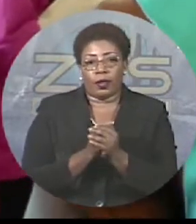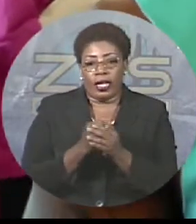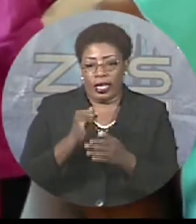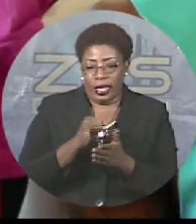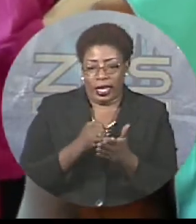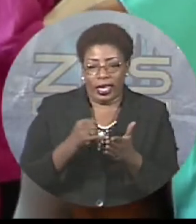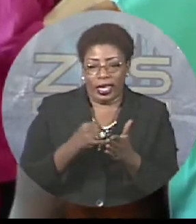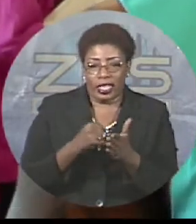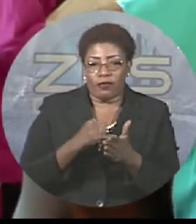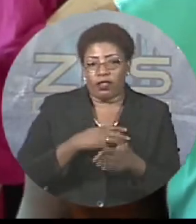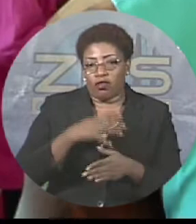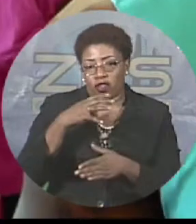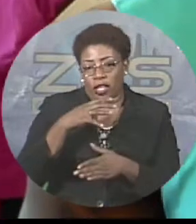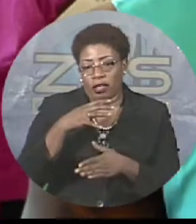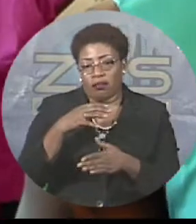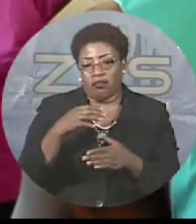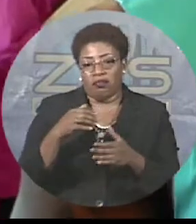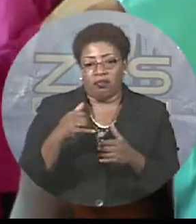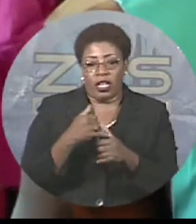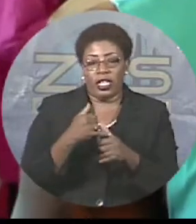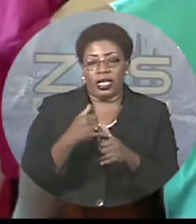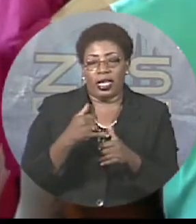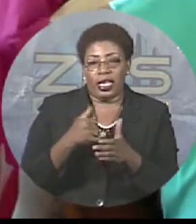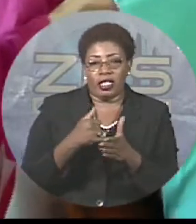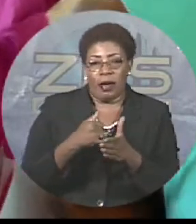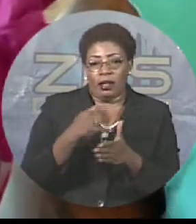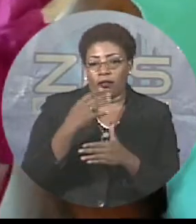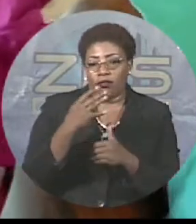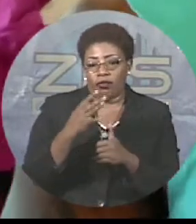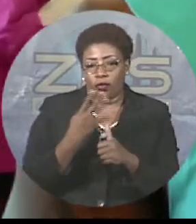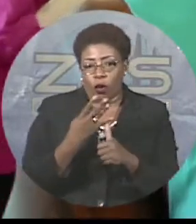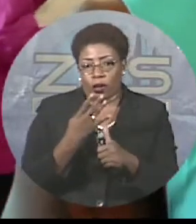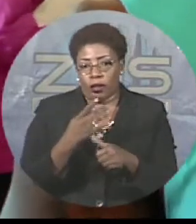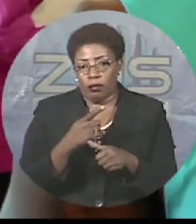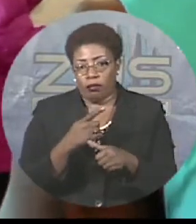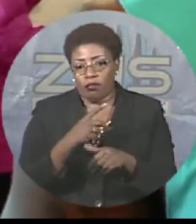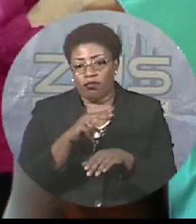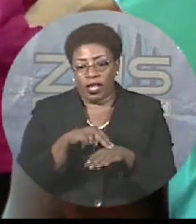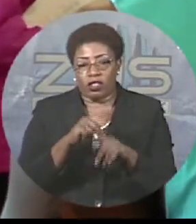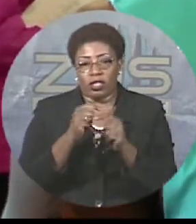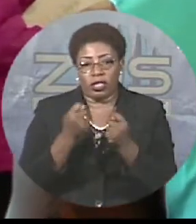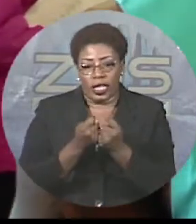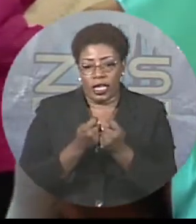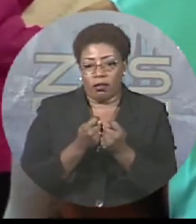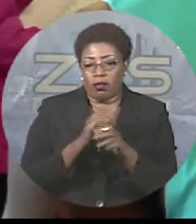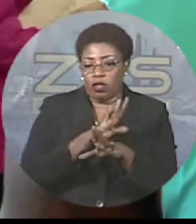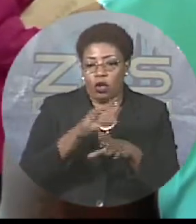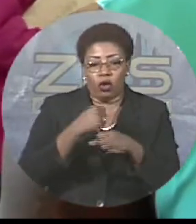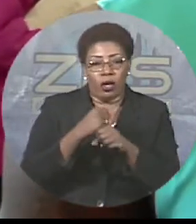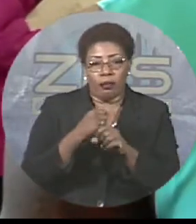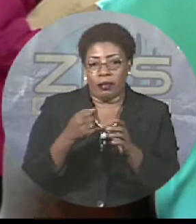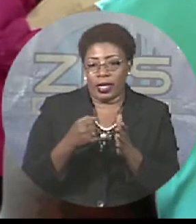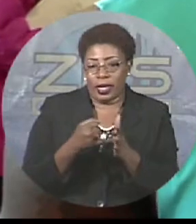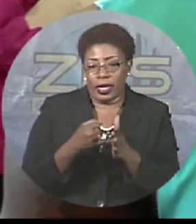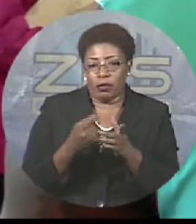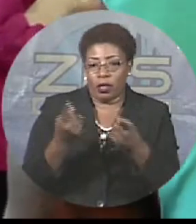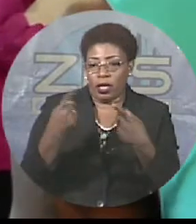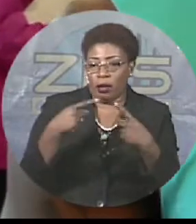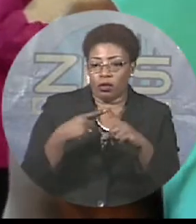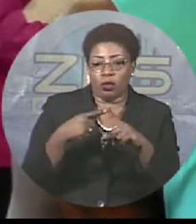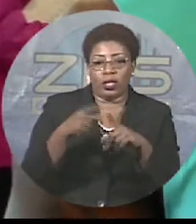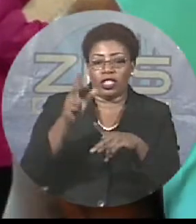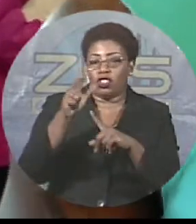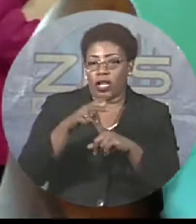frustrating. This is my fourth national team. Like 3 years in a row, we don't make it. We come to